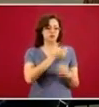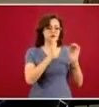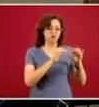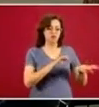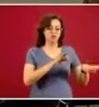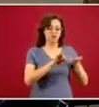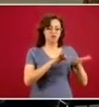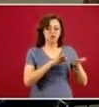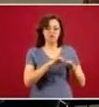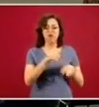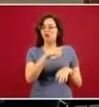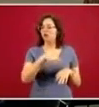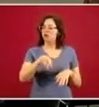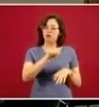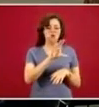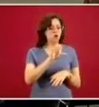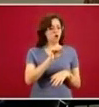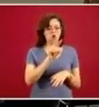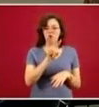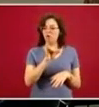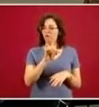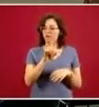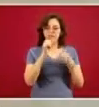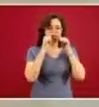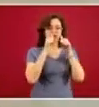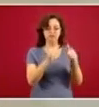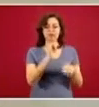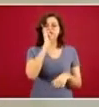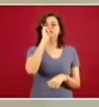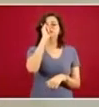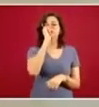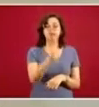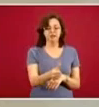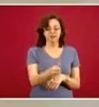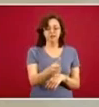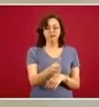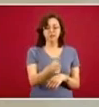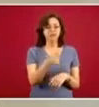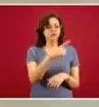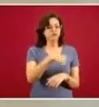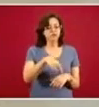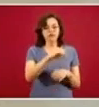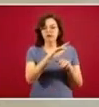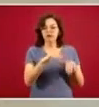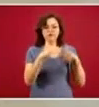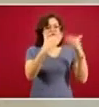order to illustrate this, we have created a video that we would like to show you.